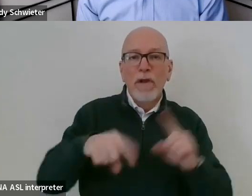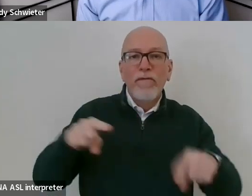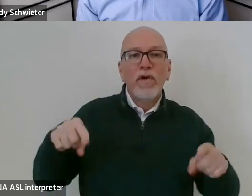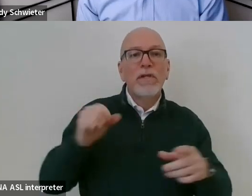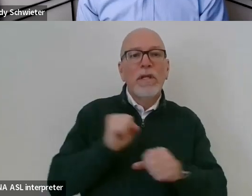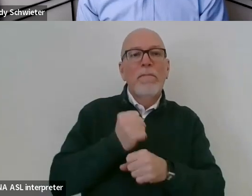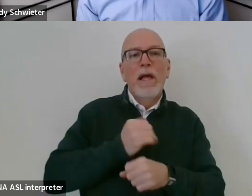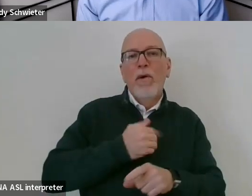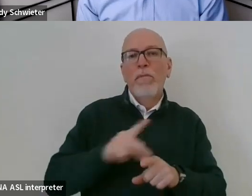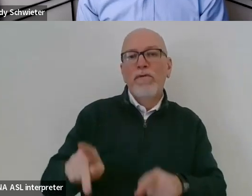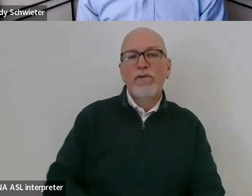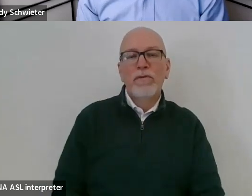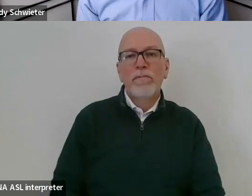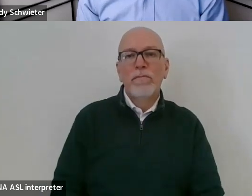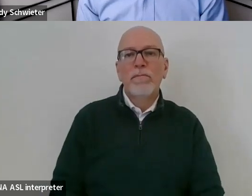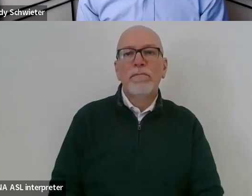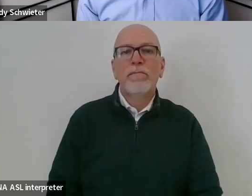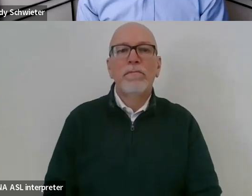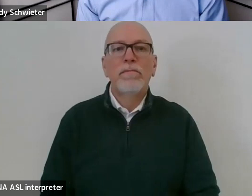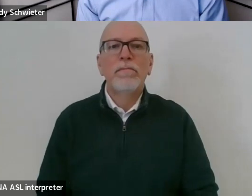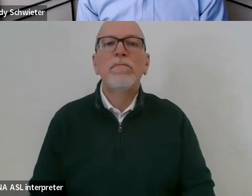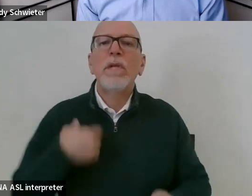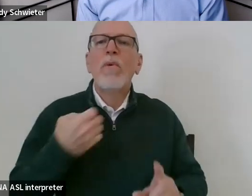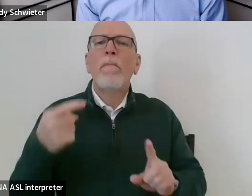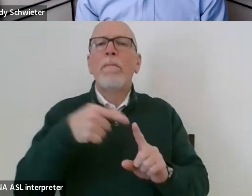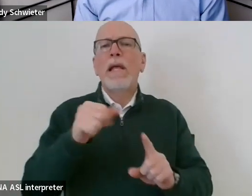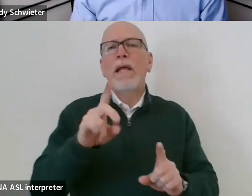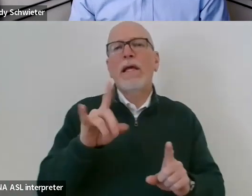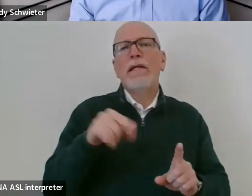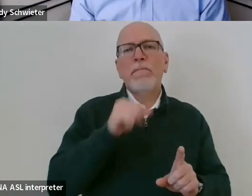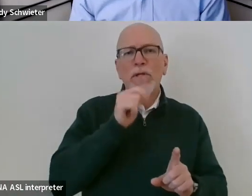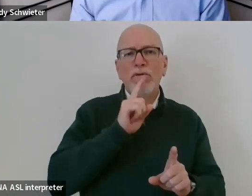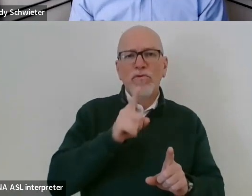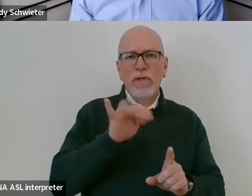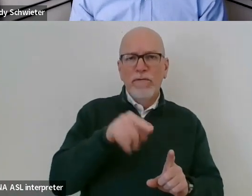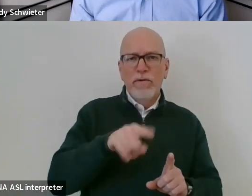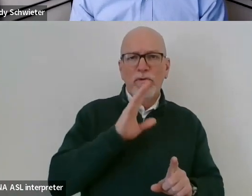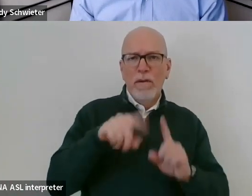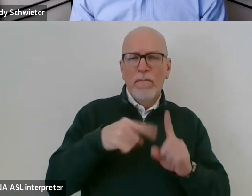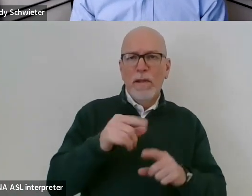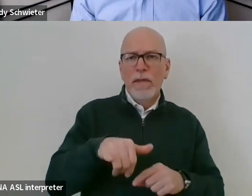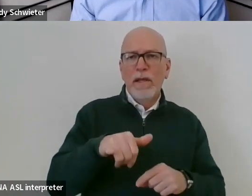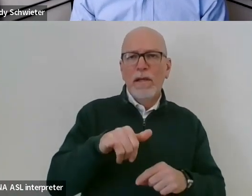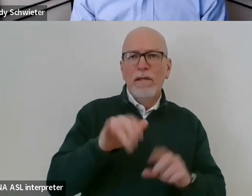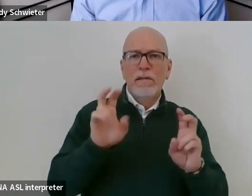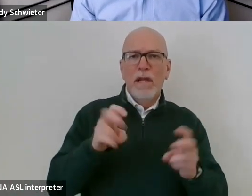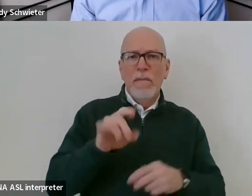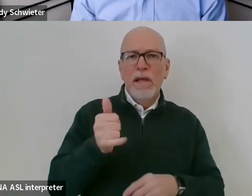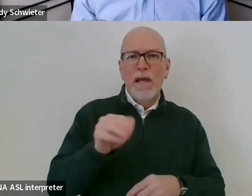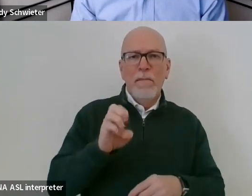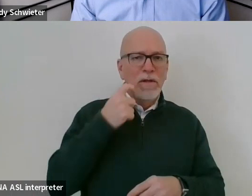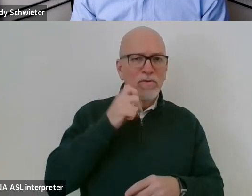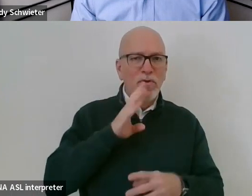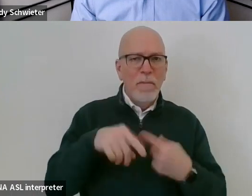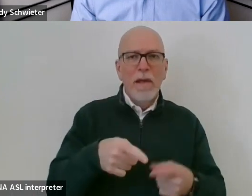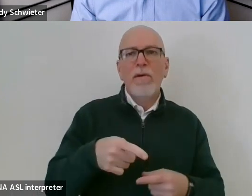our profession. And I want to go back, Andy, because I'm not sure if we were talking about that topic that Jaime just mentioned in